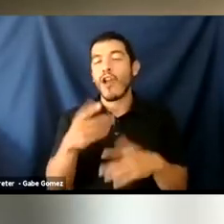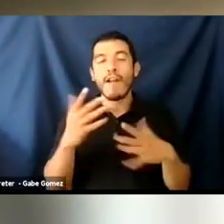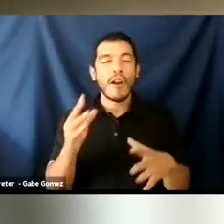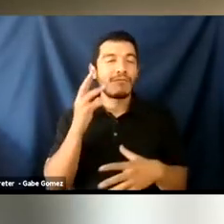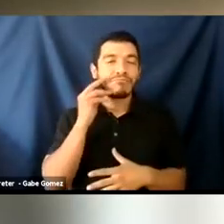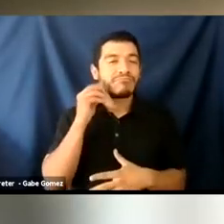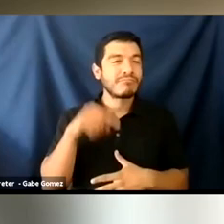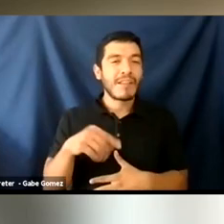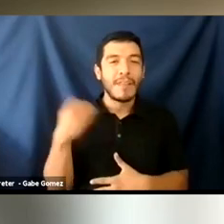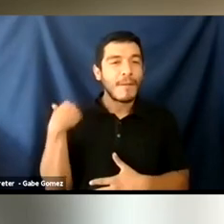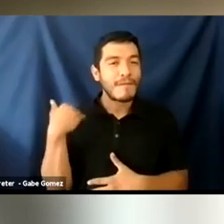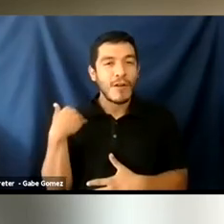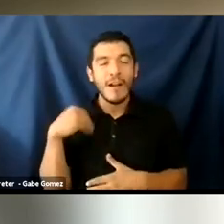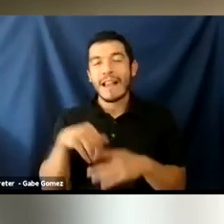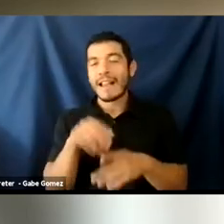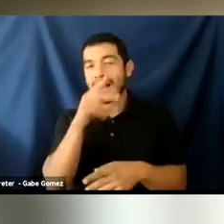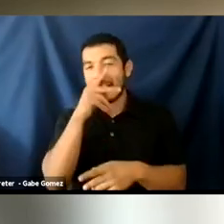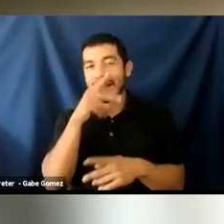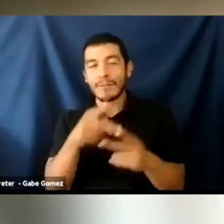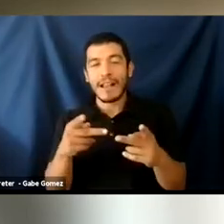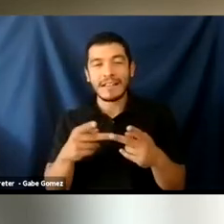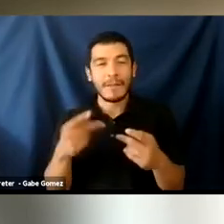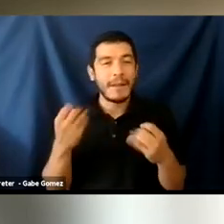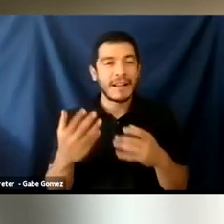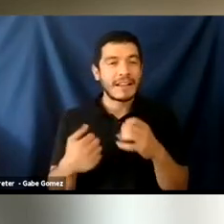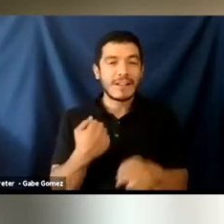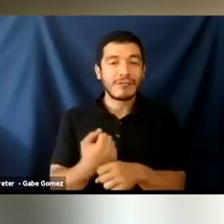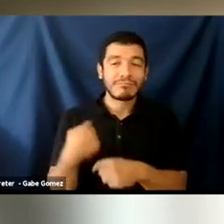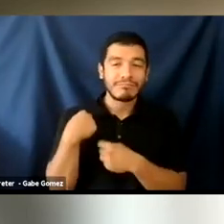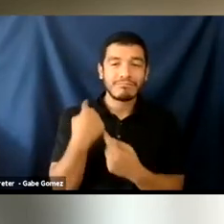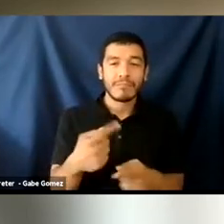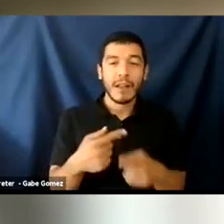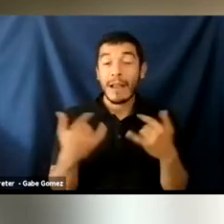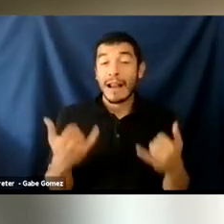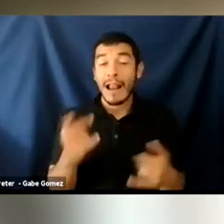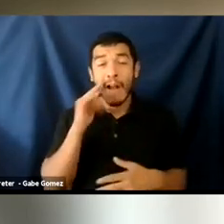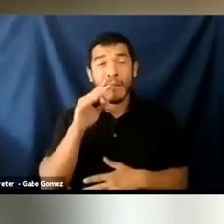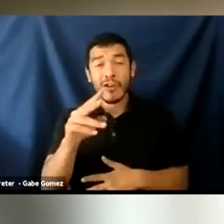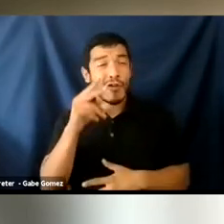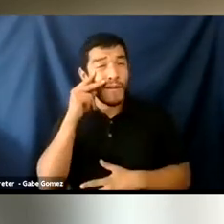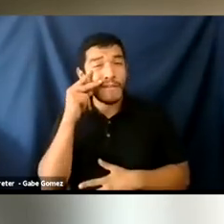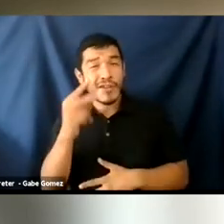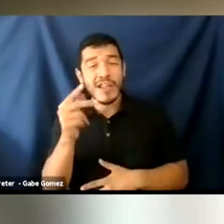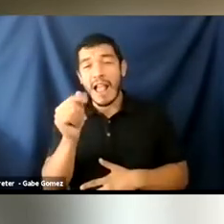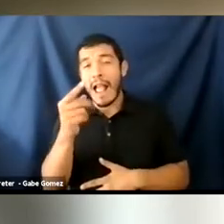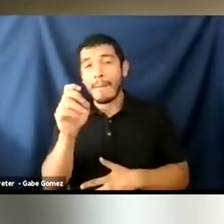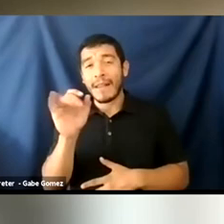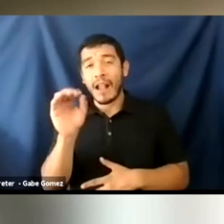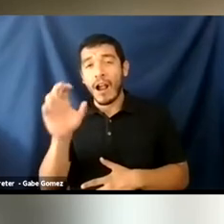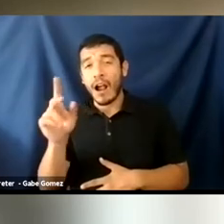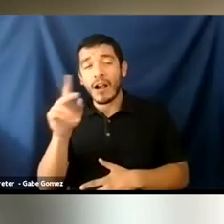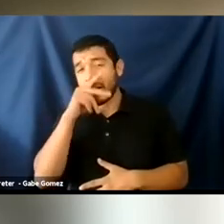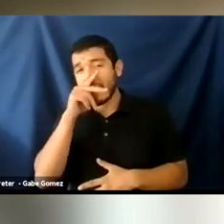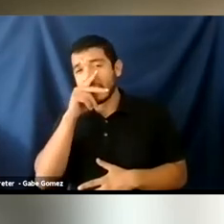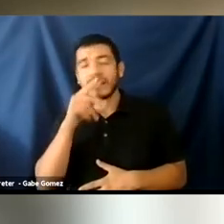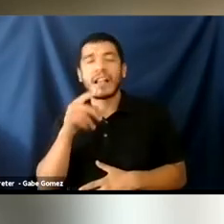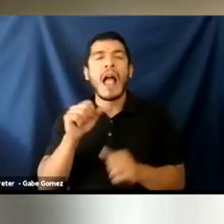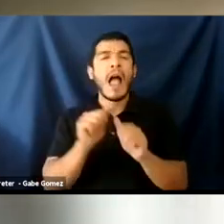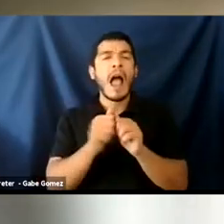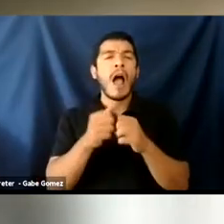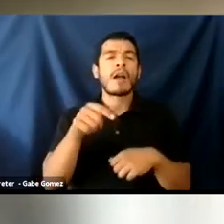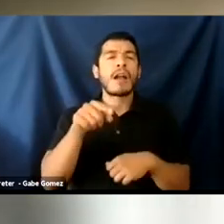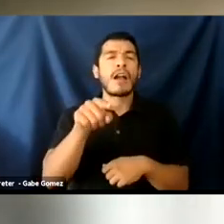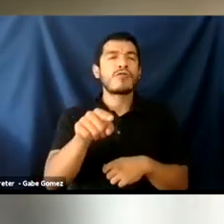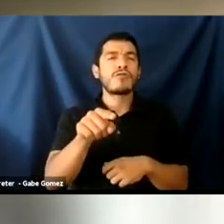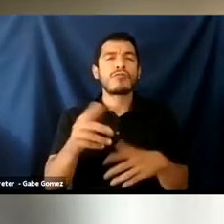the kid space for many, many years, but now, in terms of your vision at Peacock Kids, can you talk to us a little bit about what